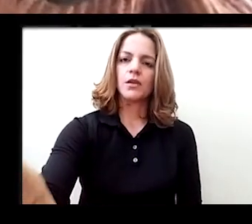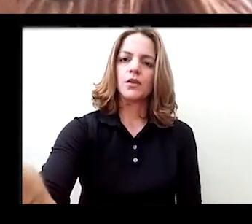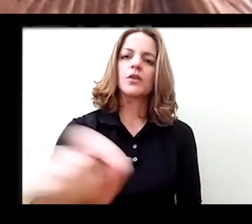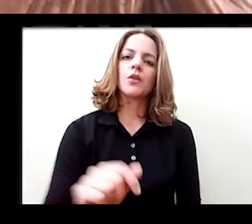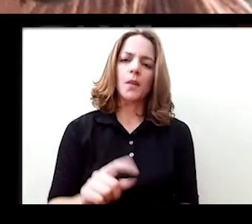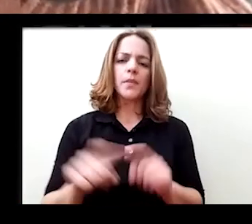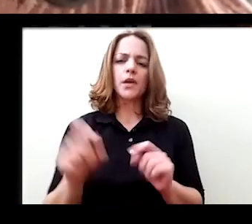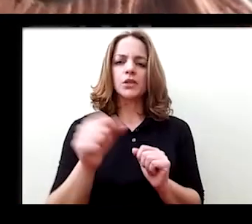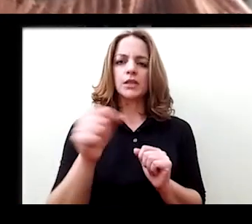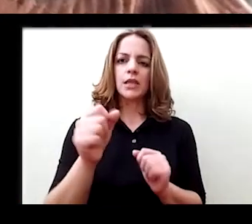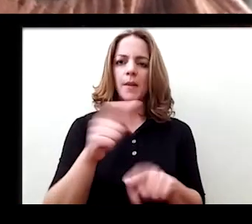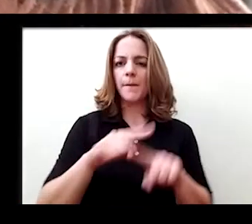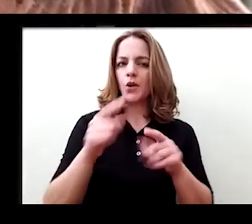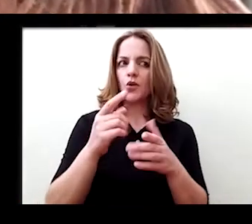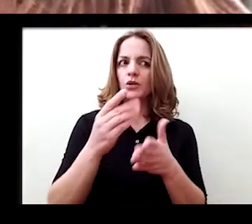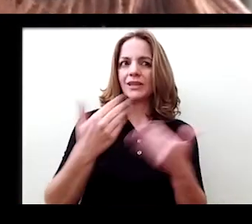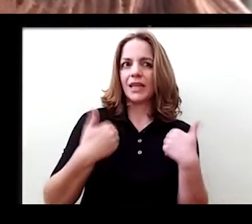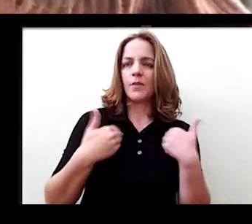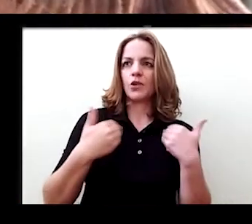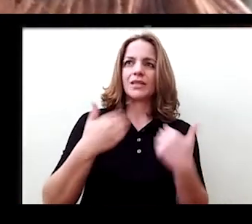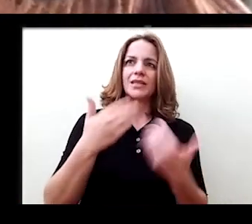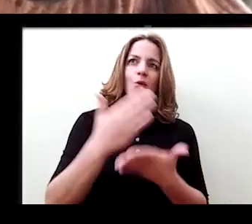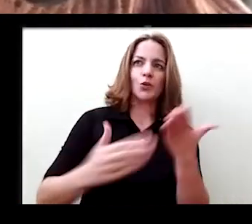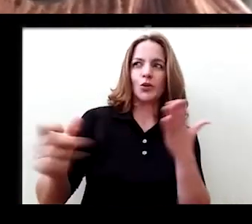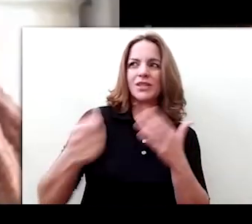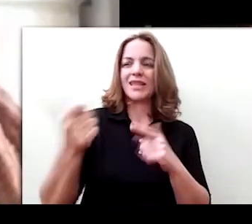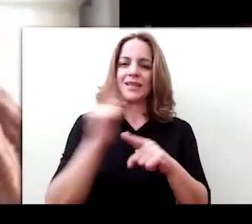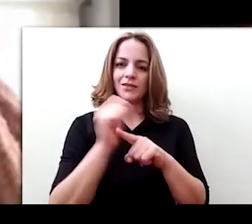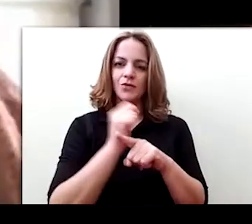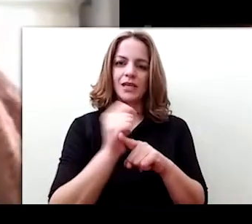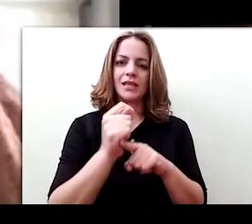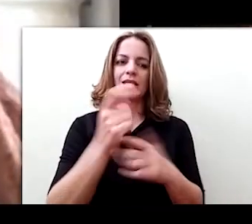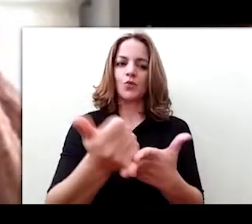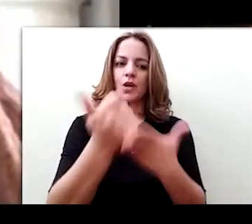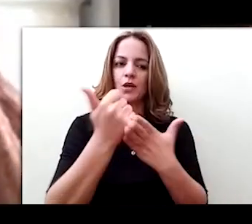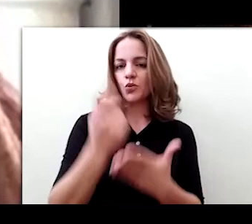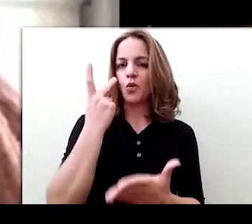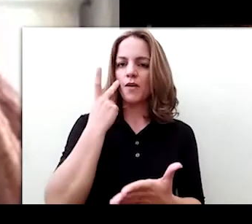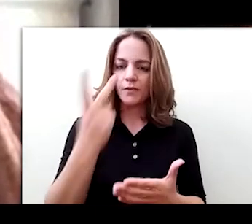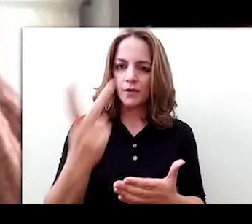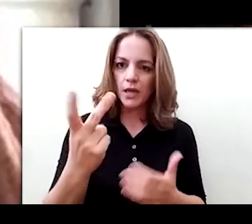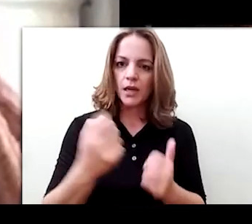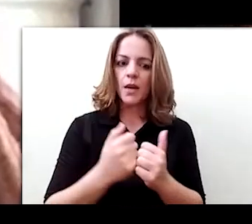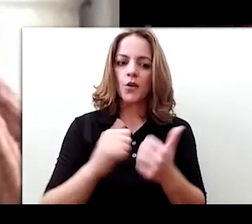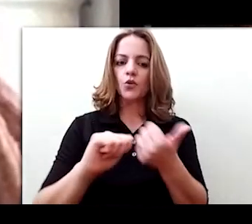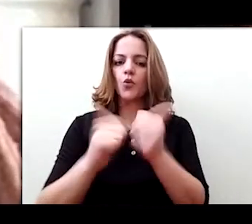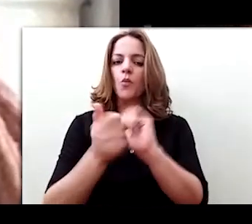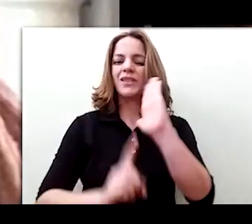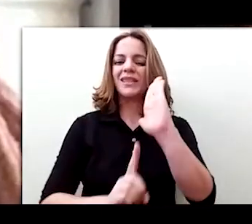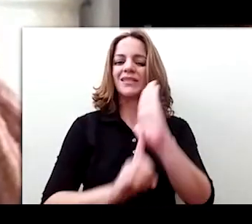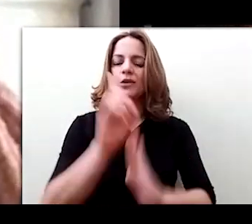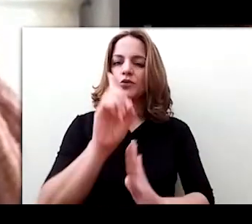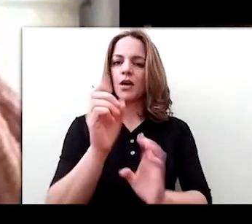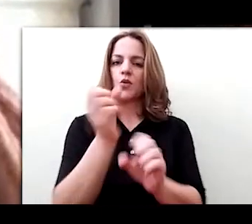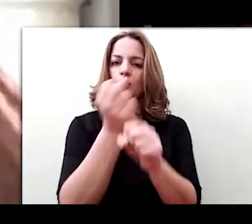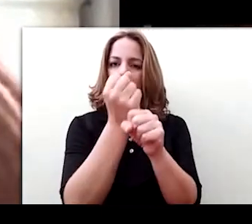training program that he helped start at the station to develop journalists of color and other producers of color,